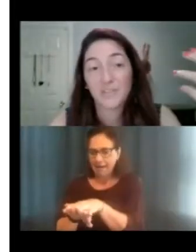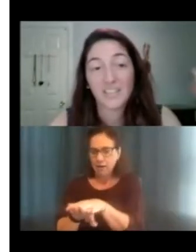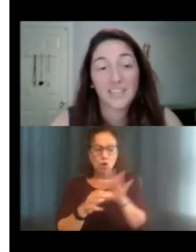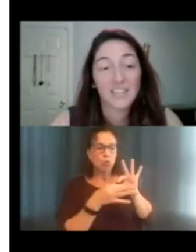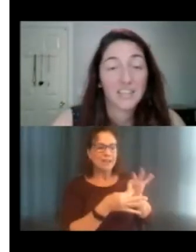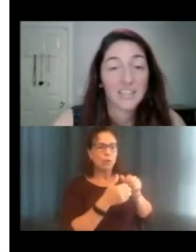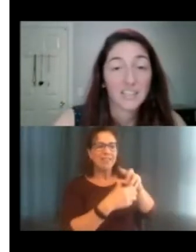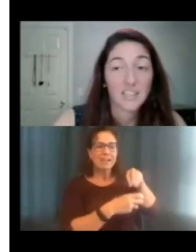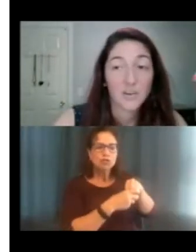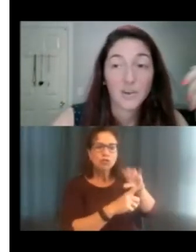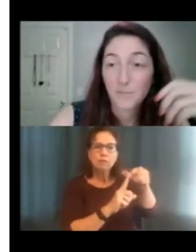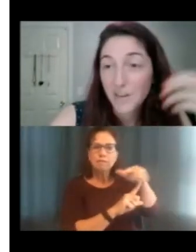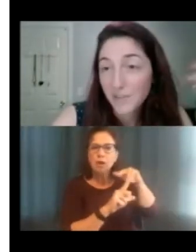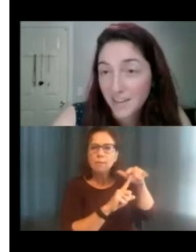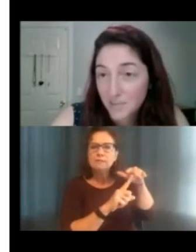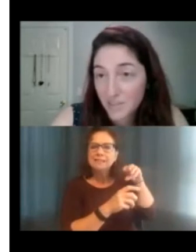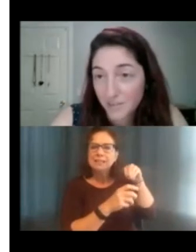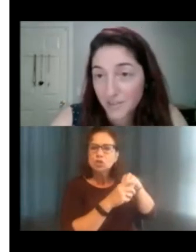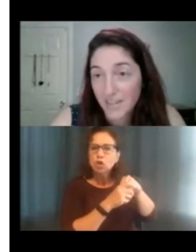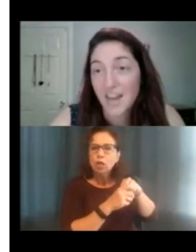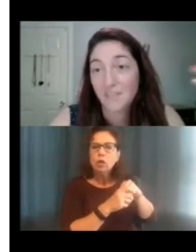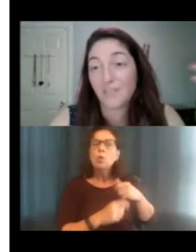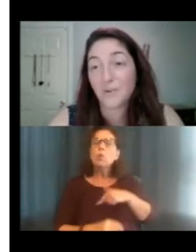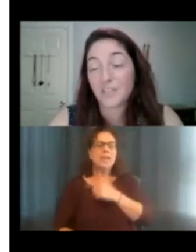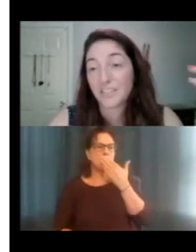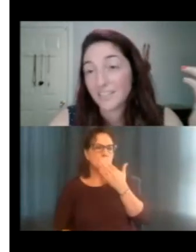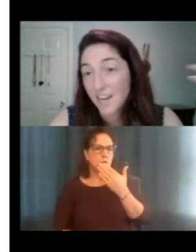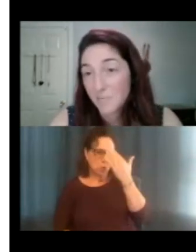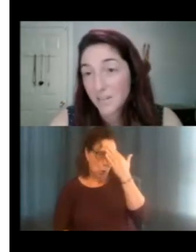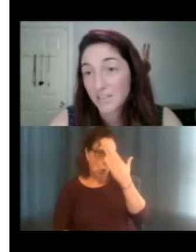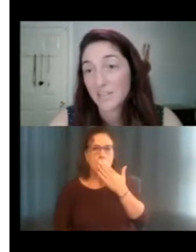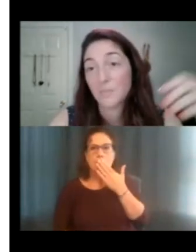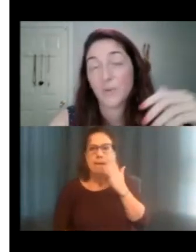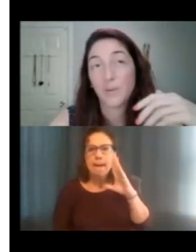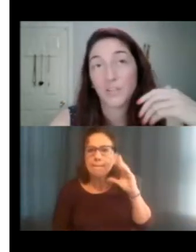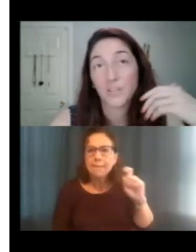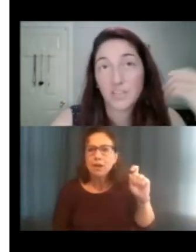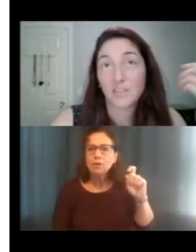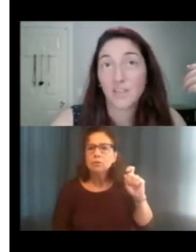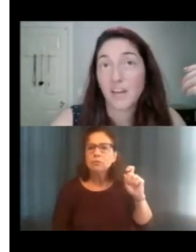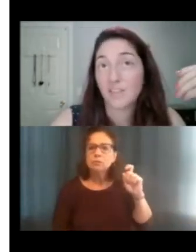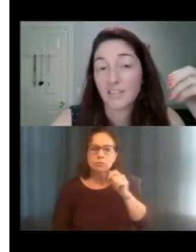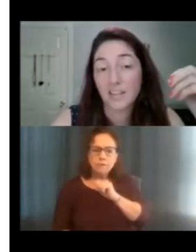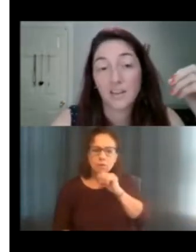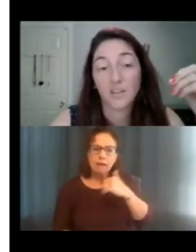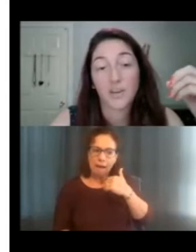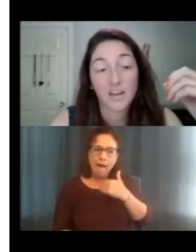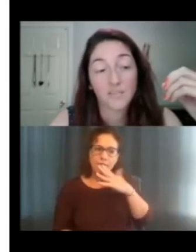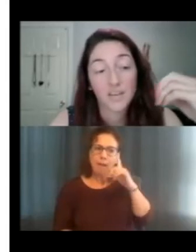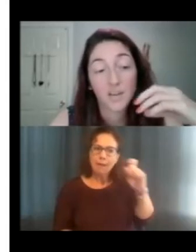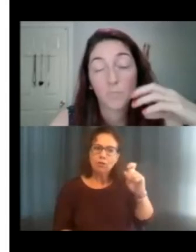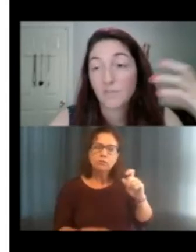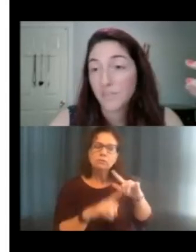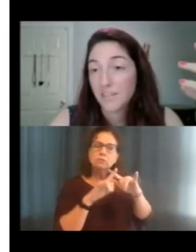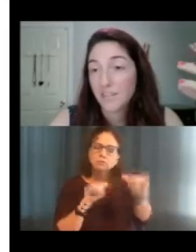internal imagery. So we know that nightmare sufferers have, of course, nightmares, but we also see a lot of evidence that they also